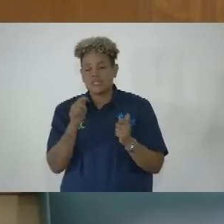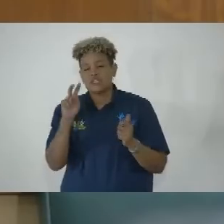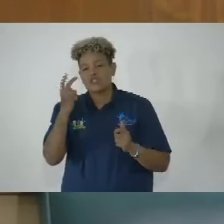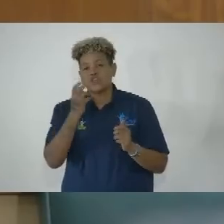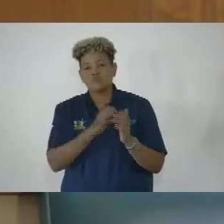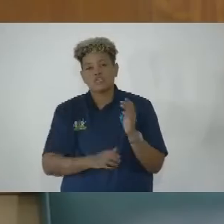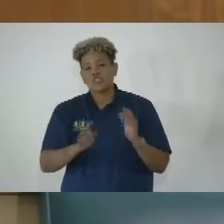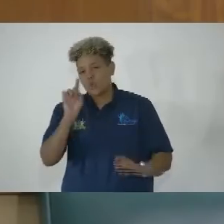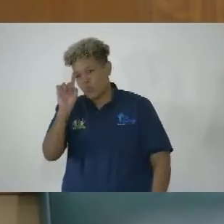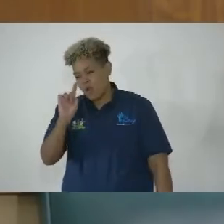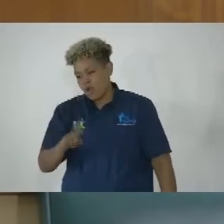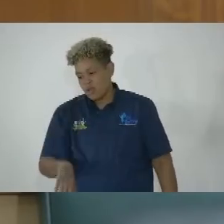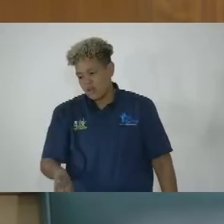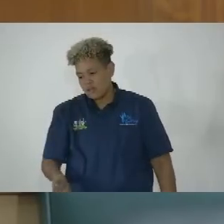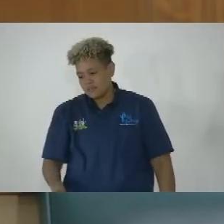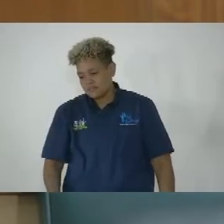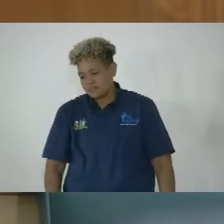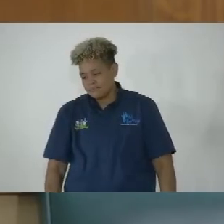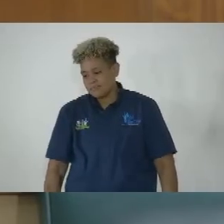subsection 1.